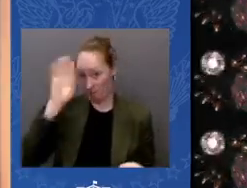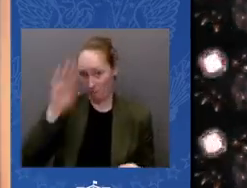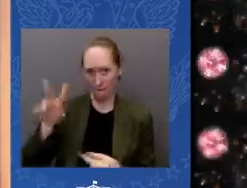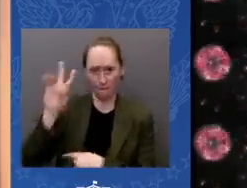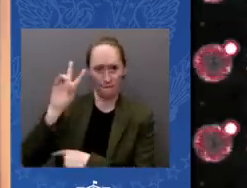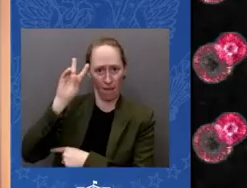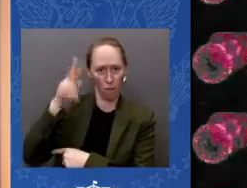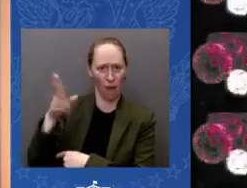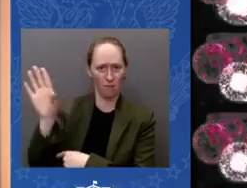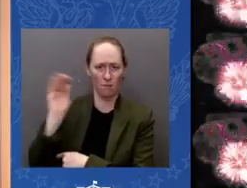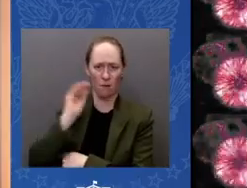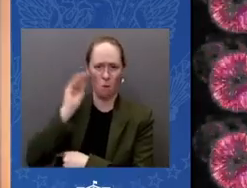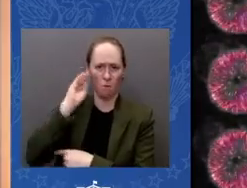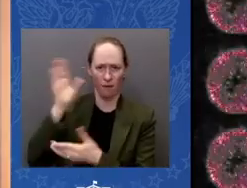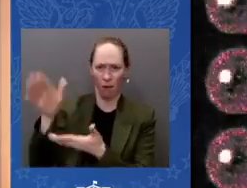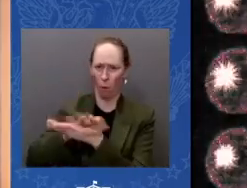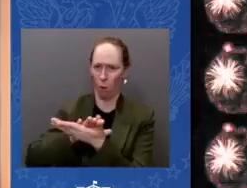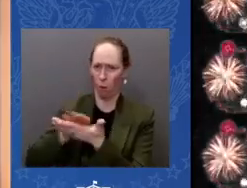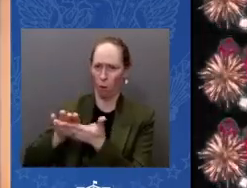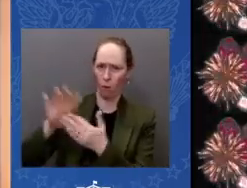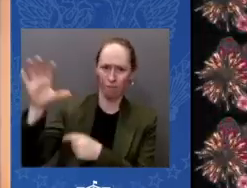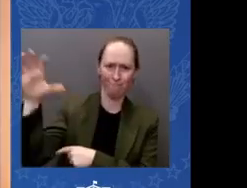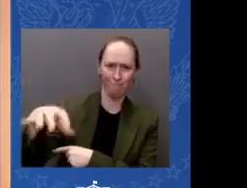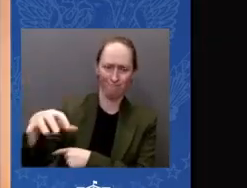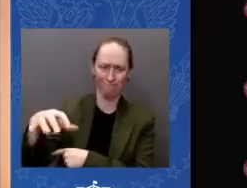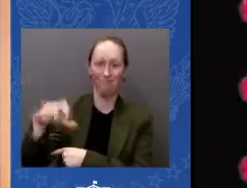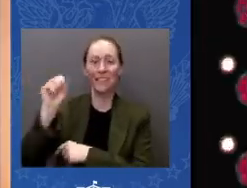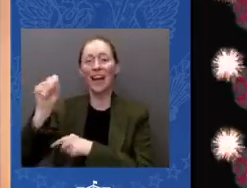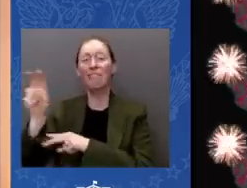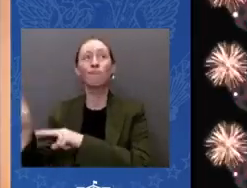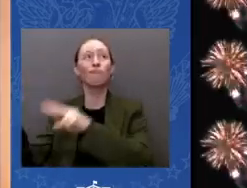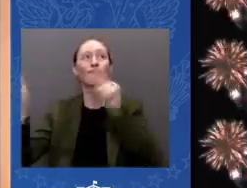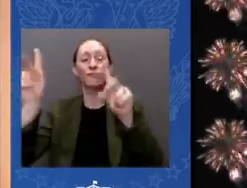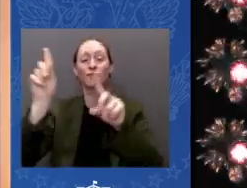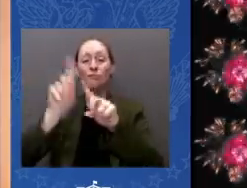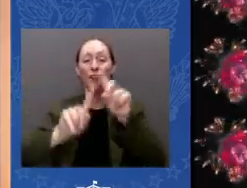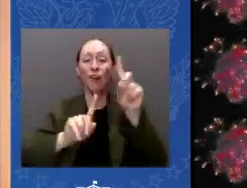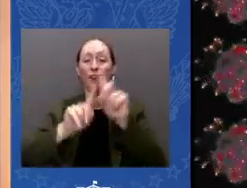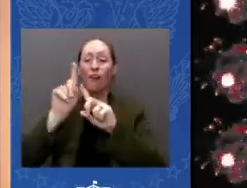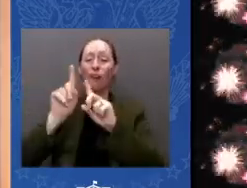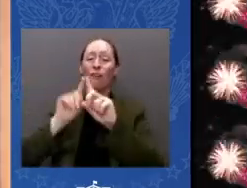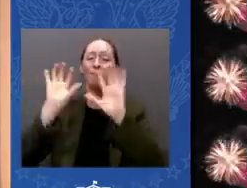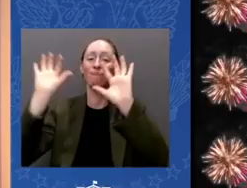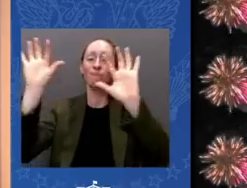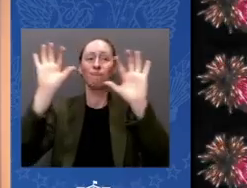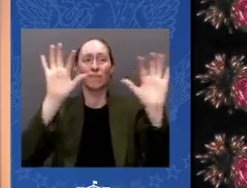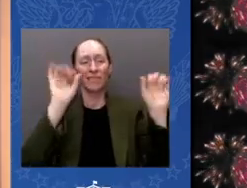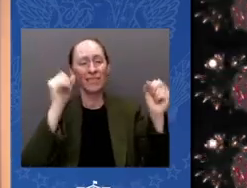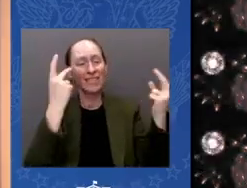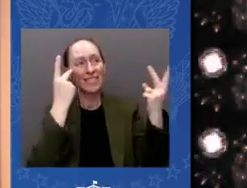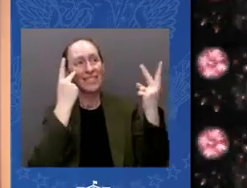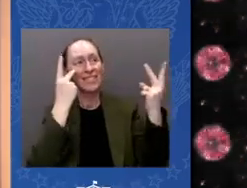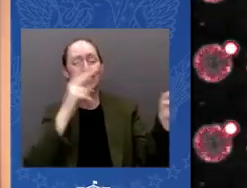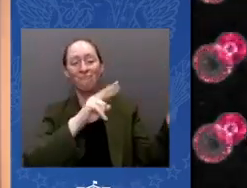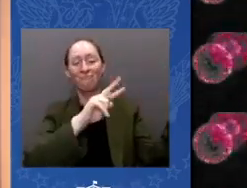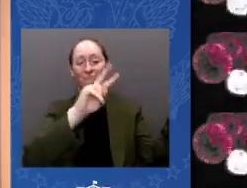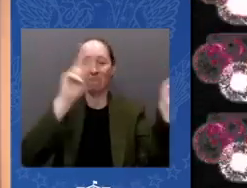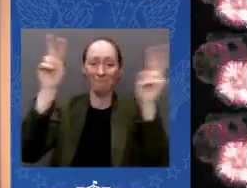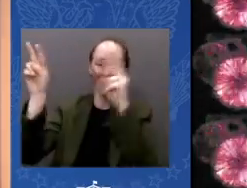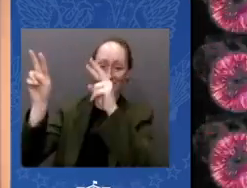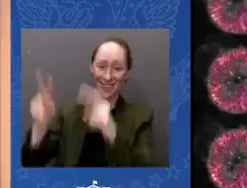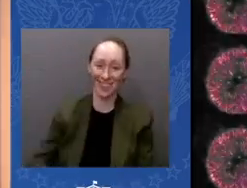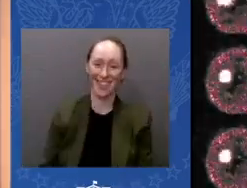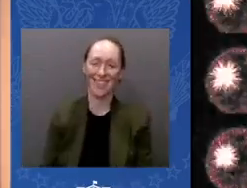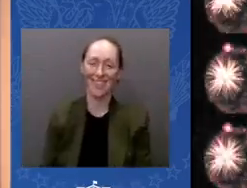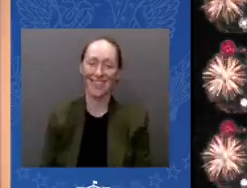is. It was the first Diwali reception ever to be held there. I'm an Irish Catholic, and opening our home